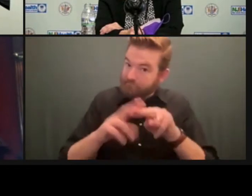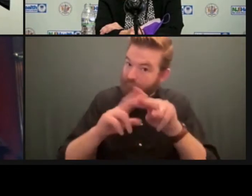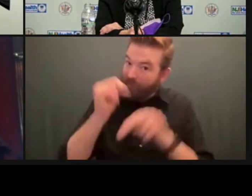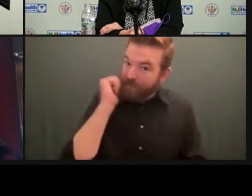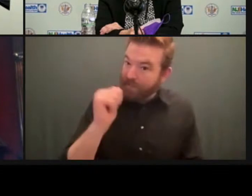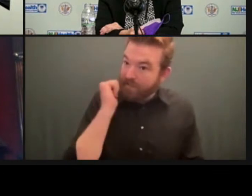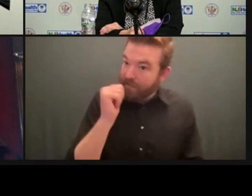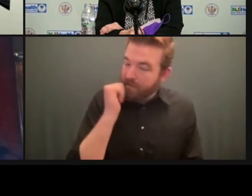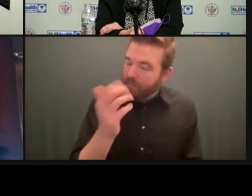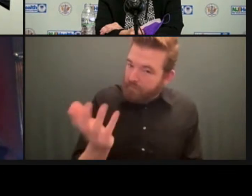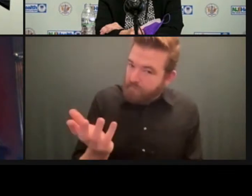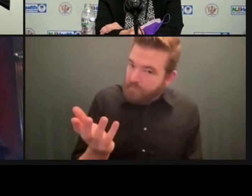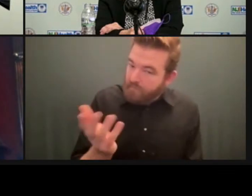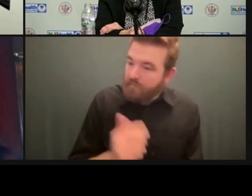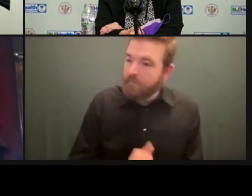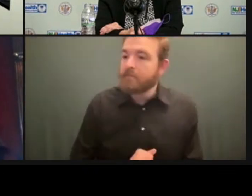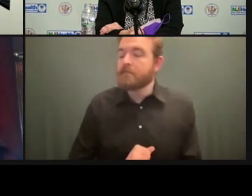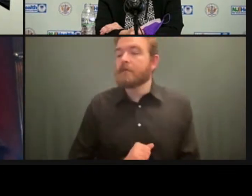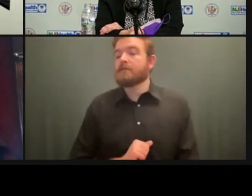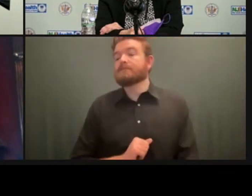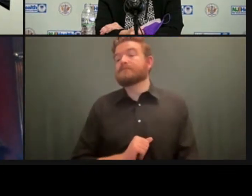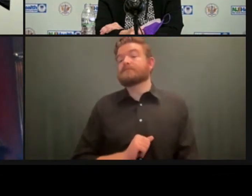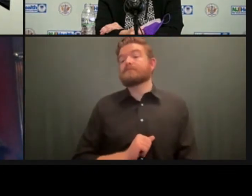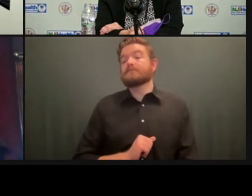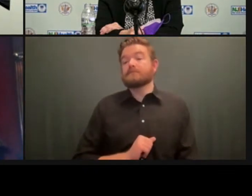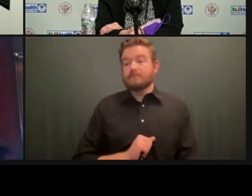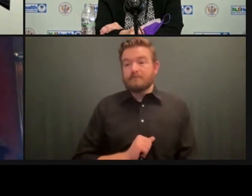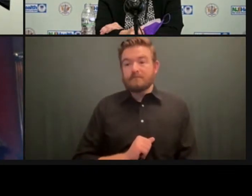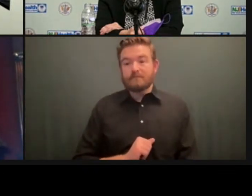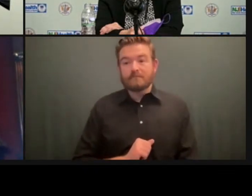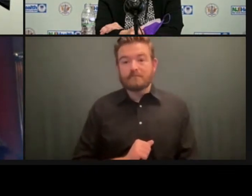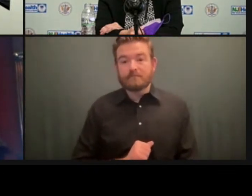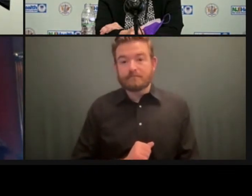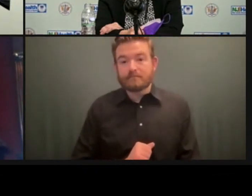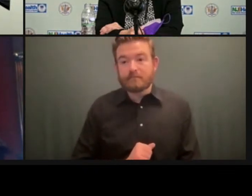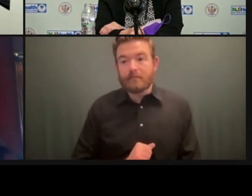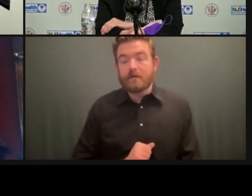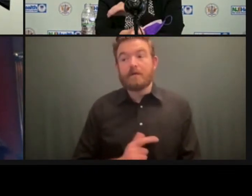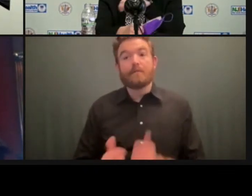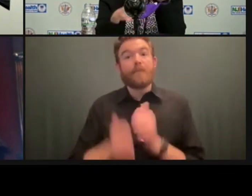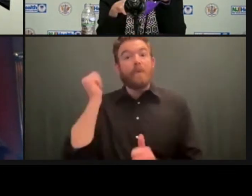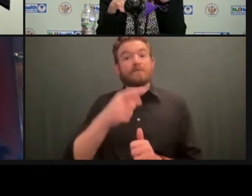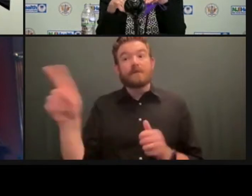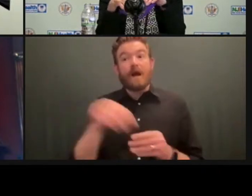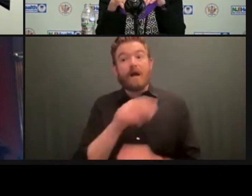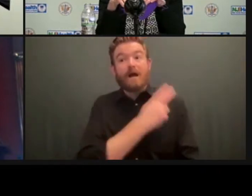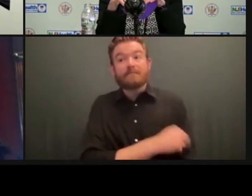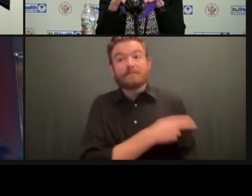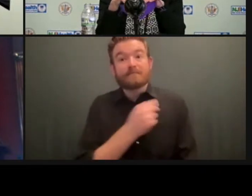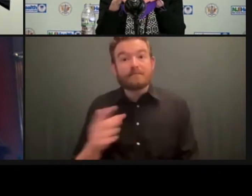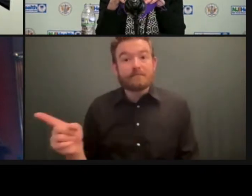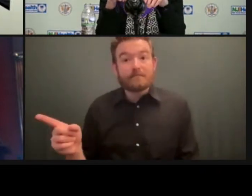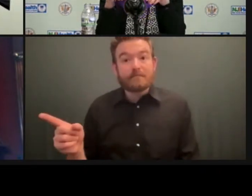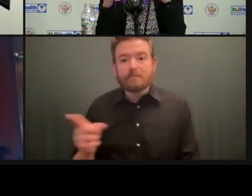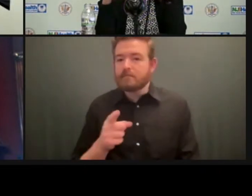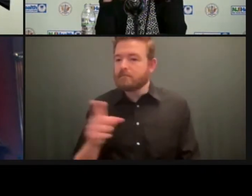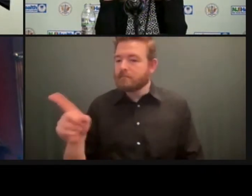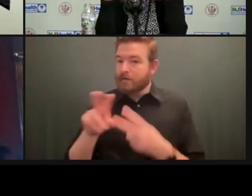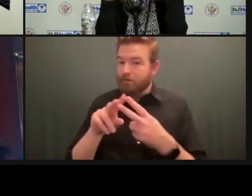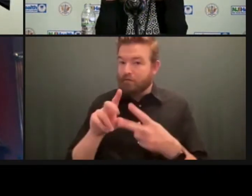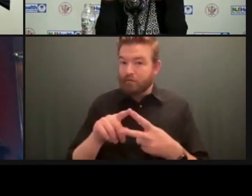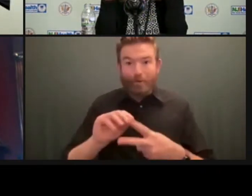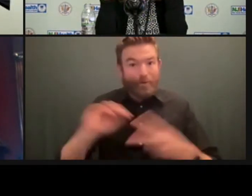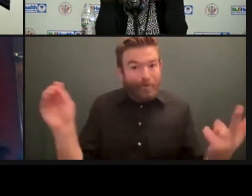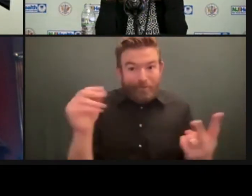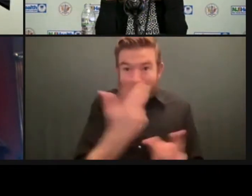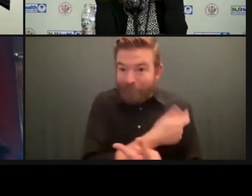overwhelmingly unvaccinated or not fully vaccinated folks. Thank you for that. So Michelle, let's take a few questions. I know there's a lot